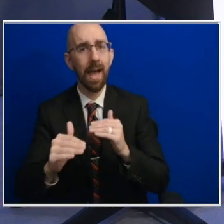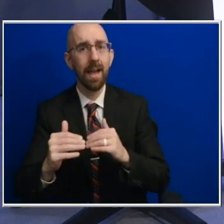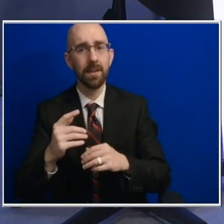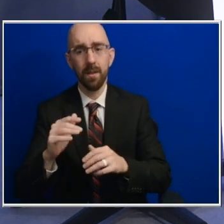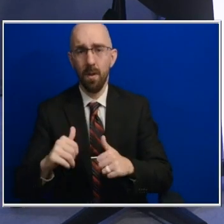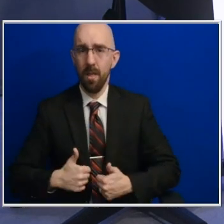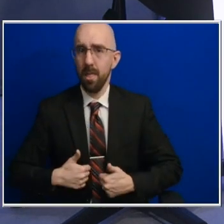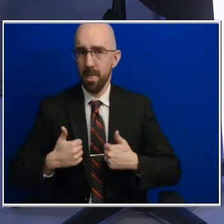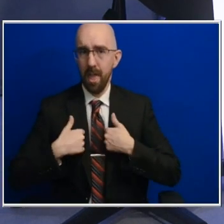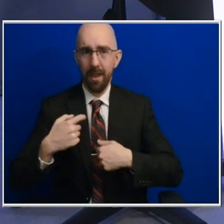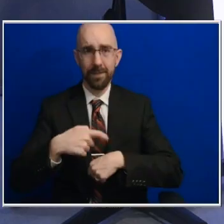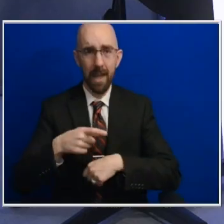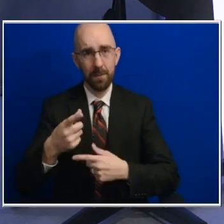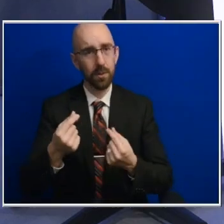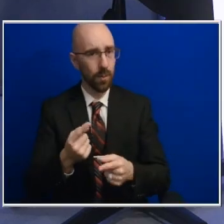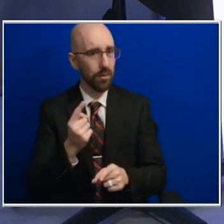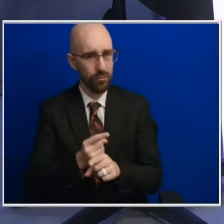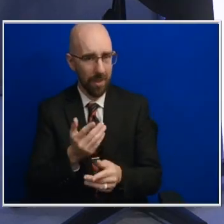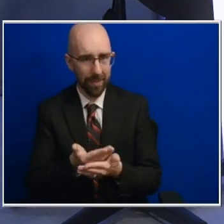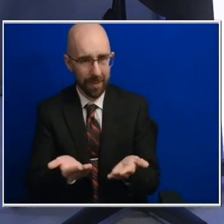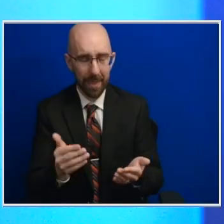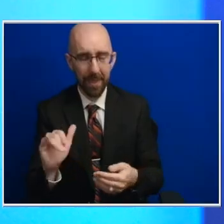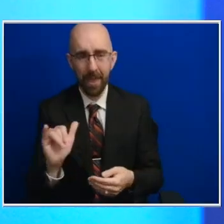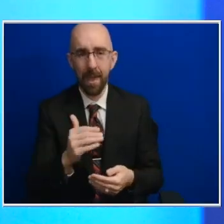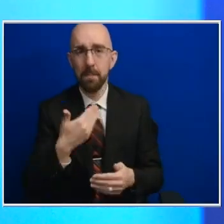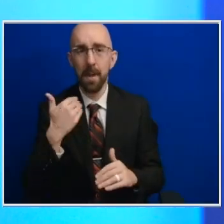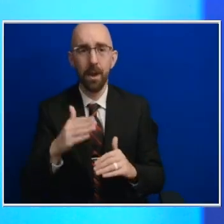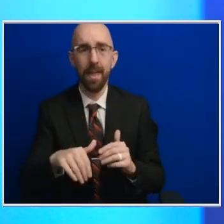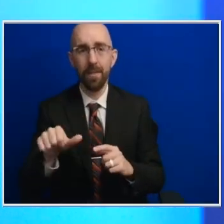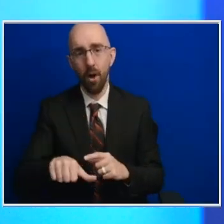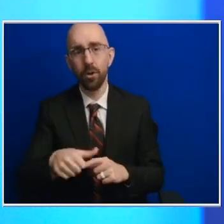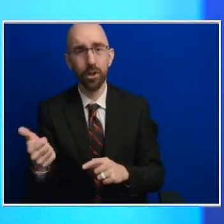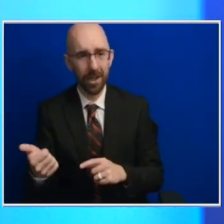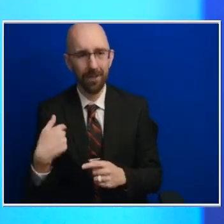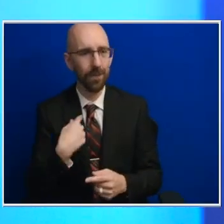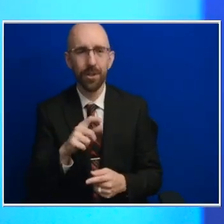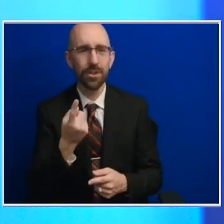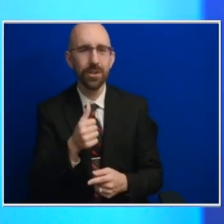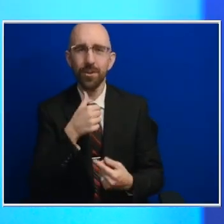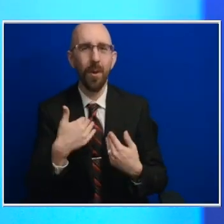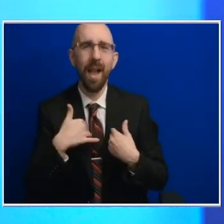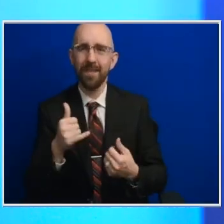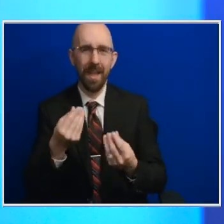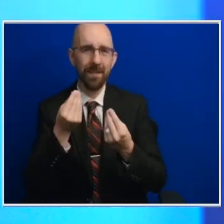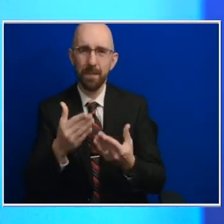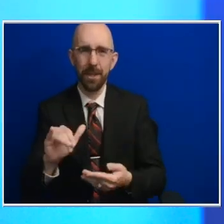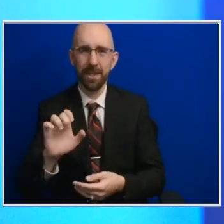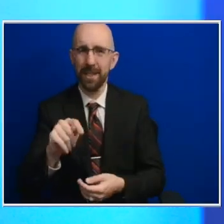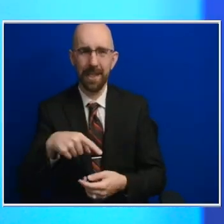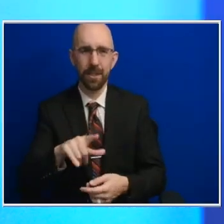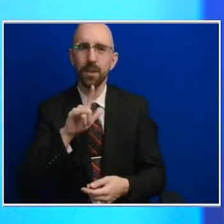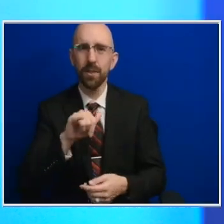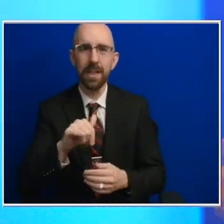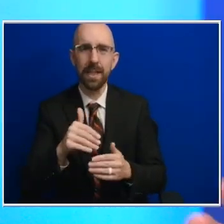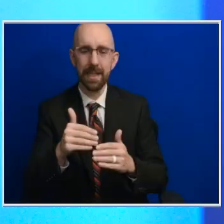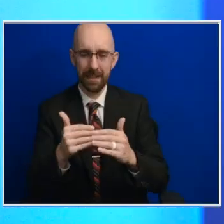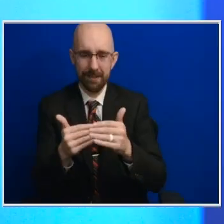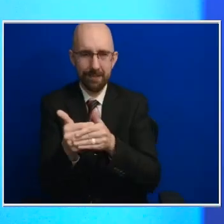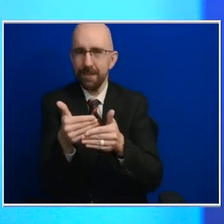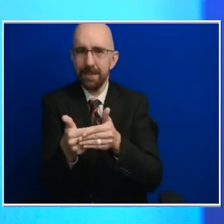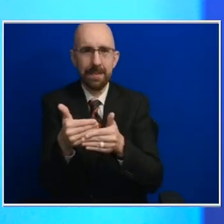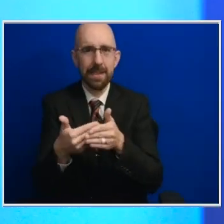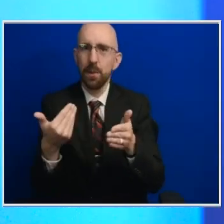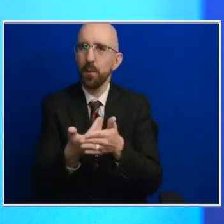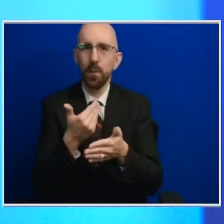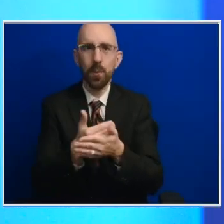you're doing the right thing. I mean, it's better than the alternative. Yes. We just don't have that information yet. This is really on the cusp of, again, a new era